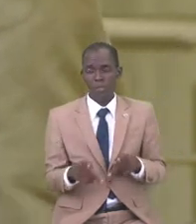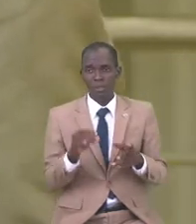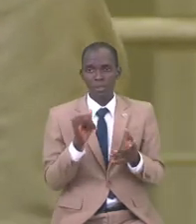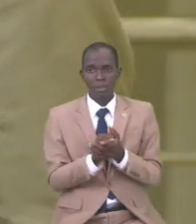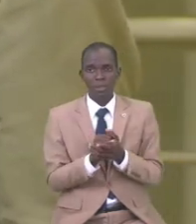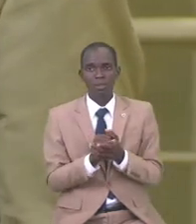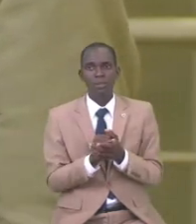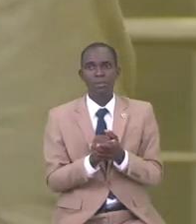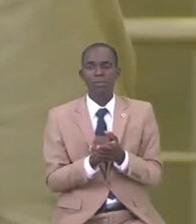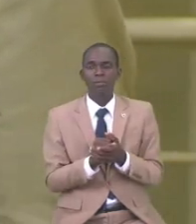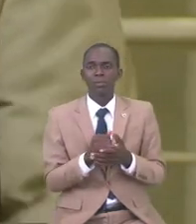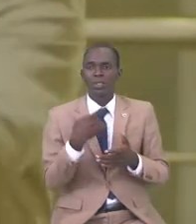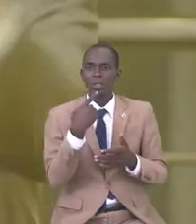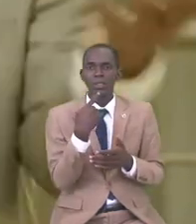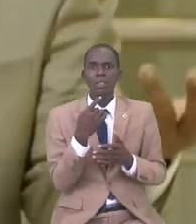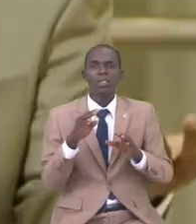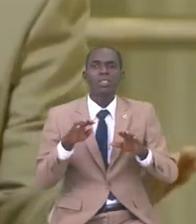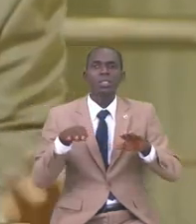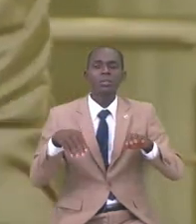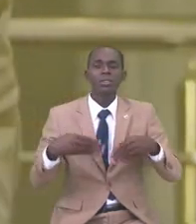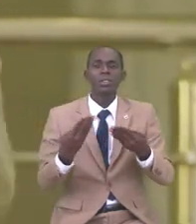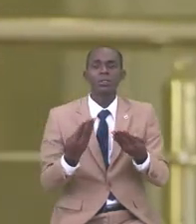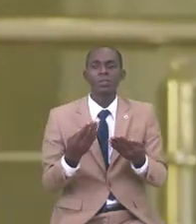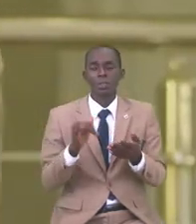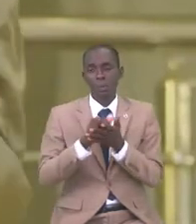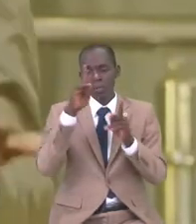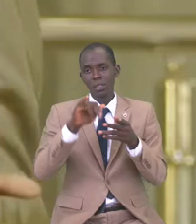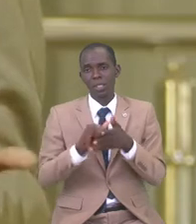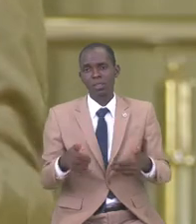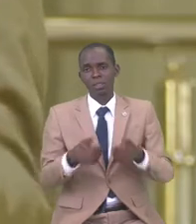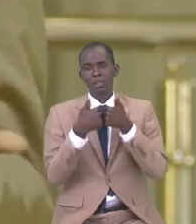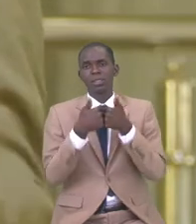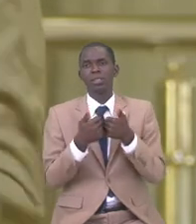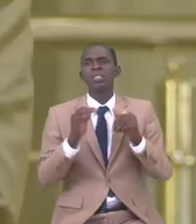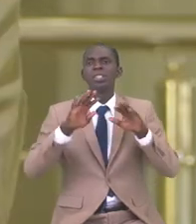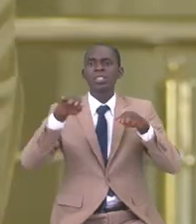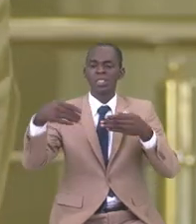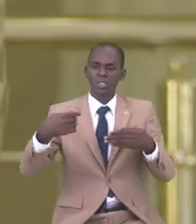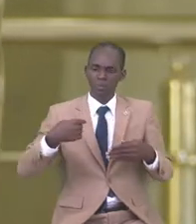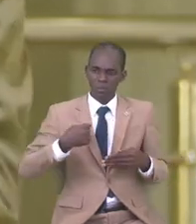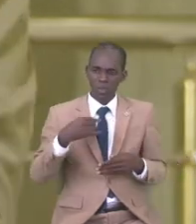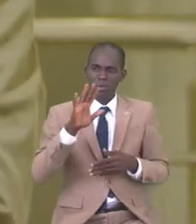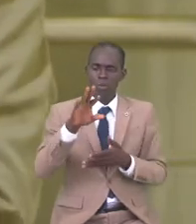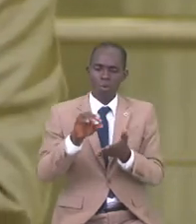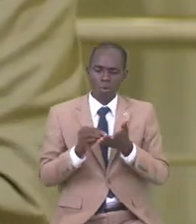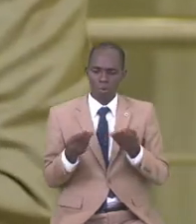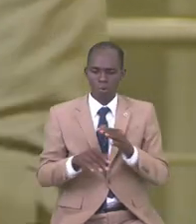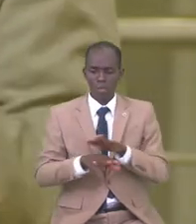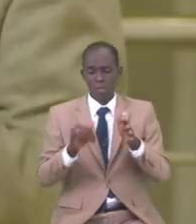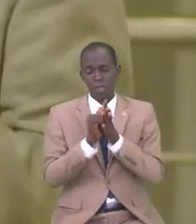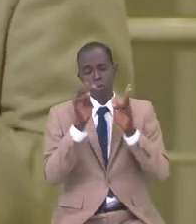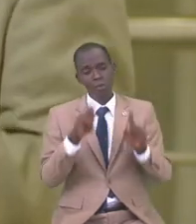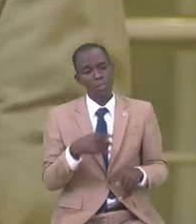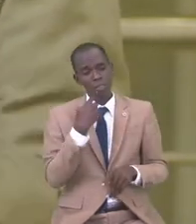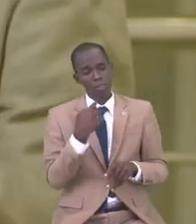said, give me your vineyard and I will give you a better one, I'll give you money if you want. And the fellow said,